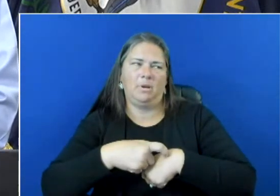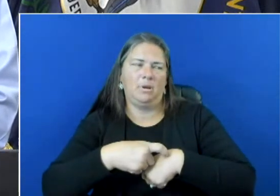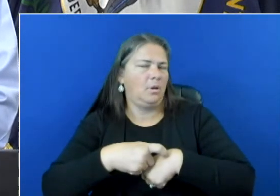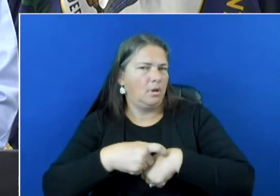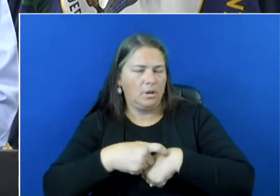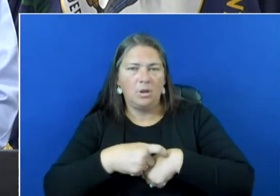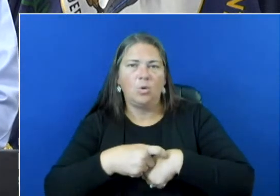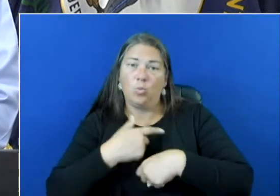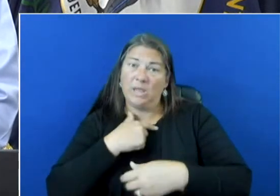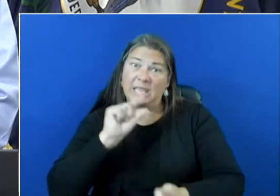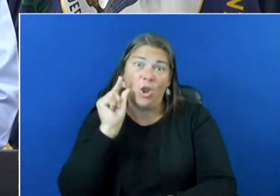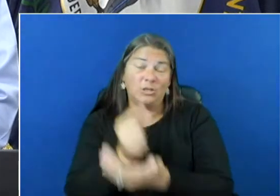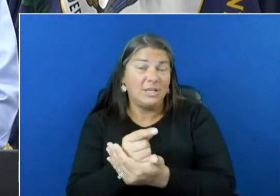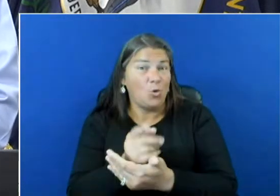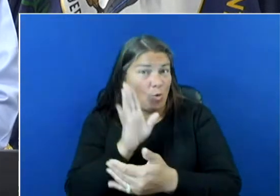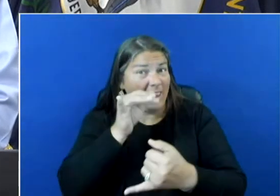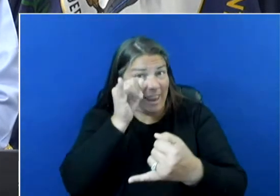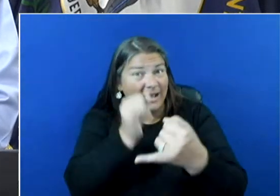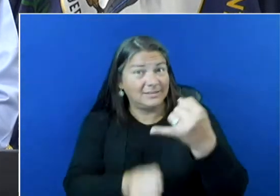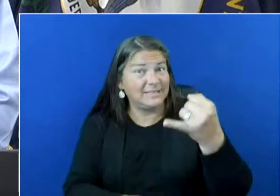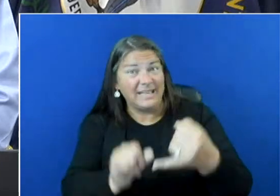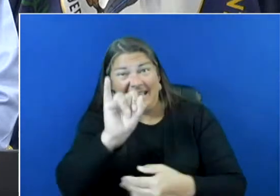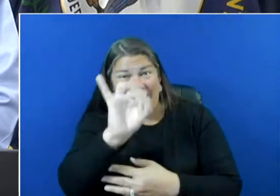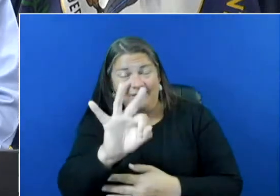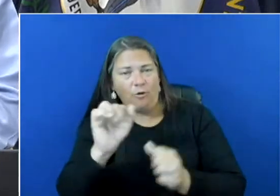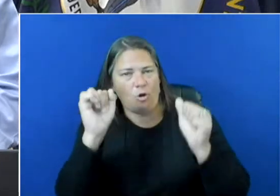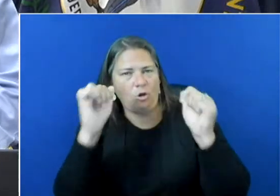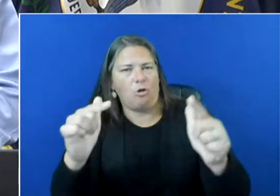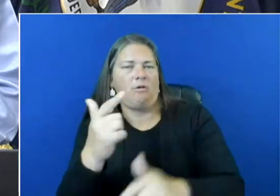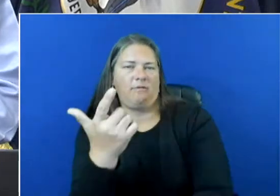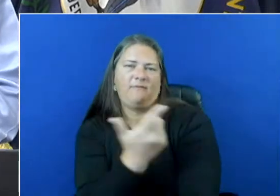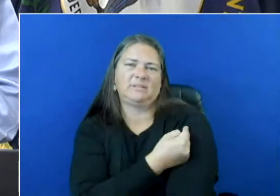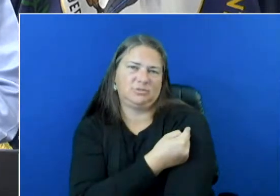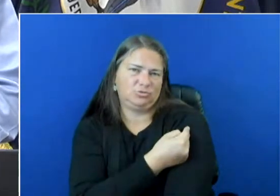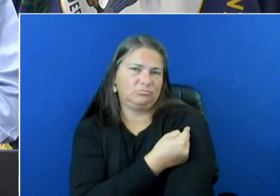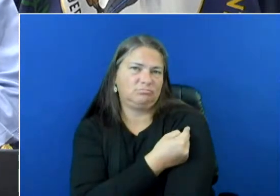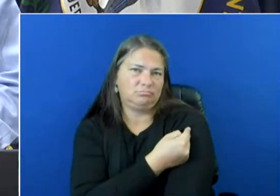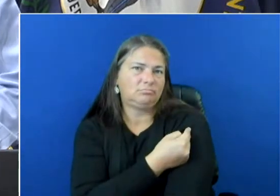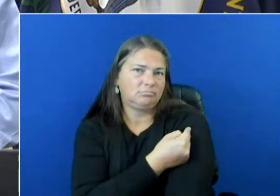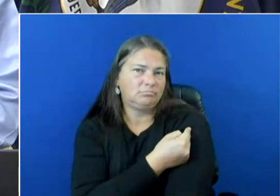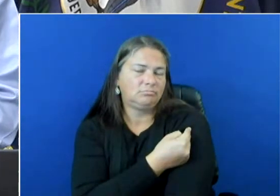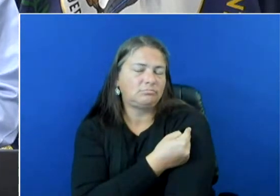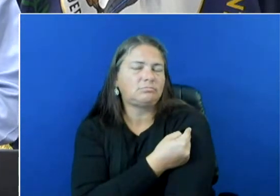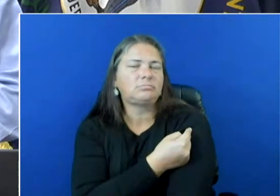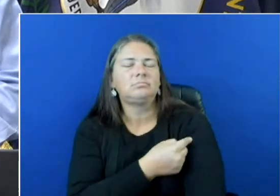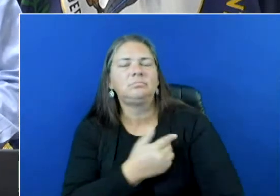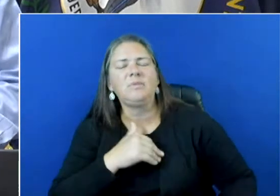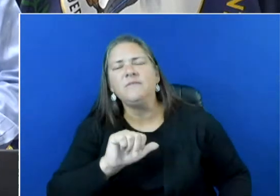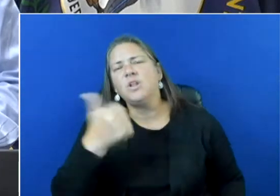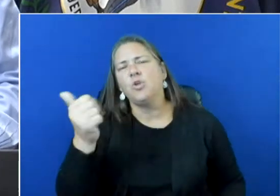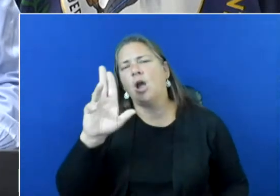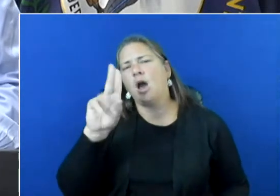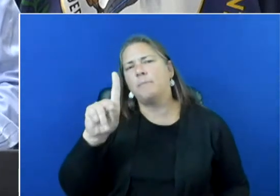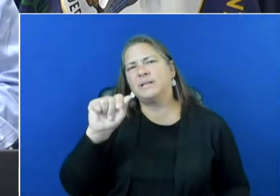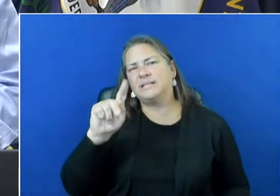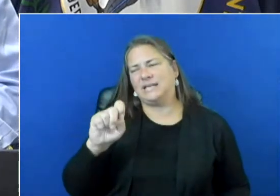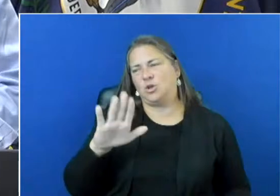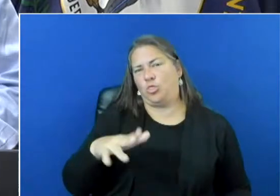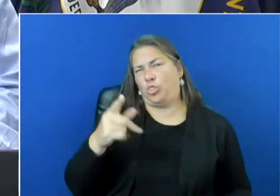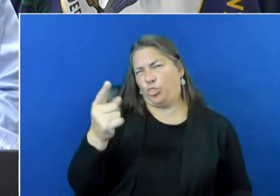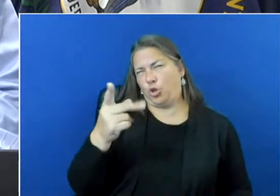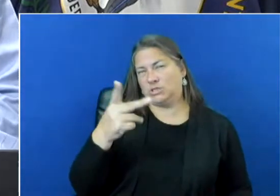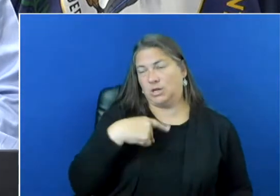is. Again, if we all get vaccinated. We will have another update on Thursday. I know we're seeing